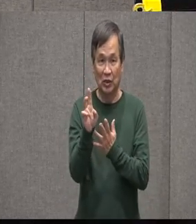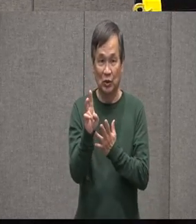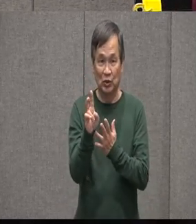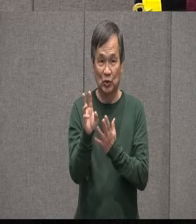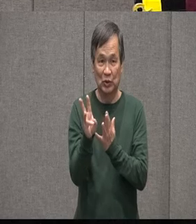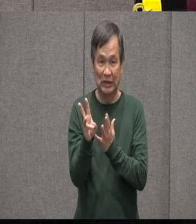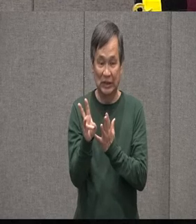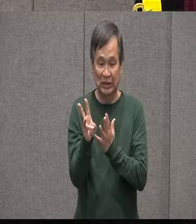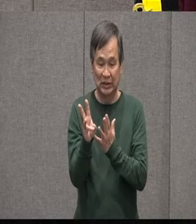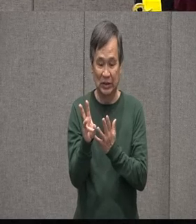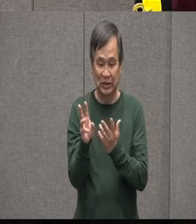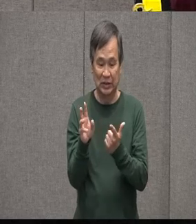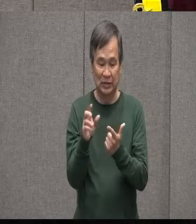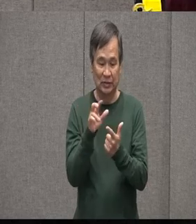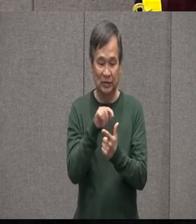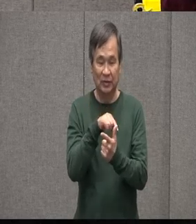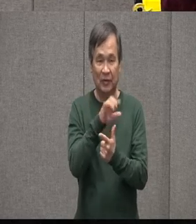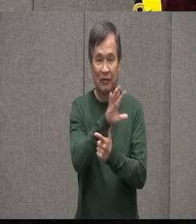6.